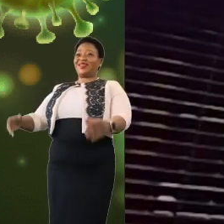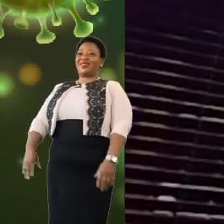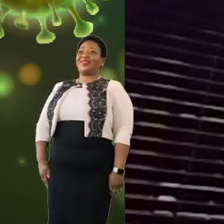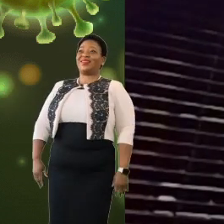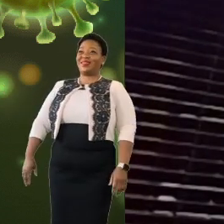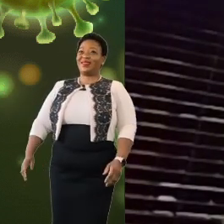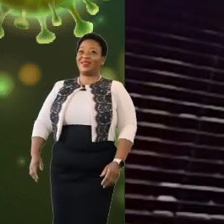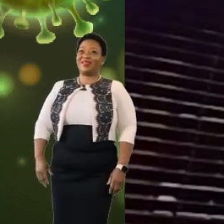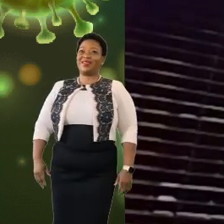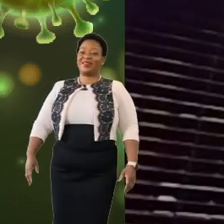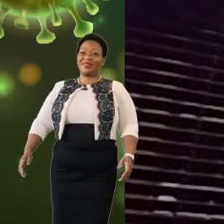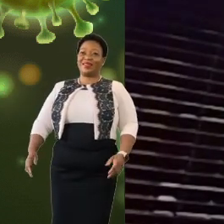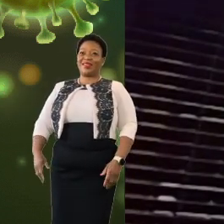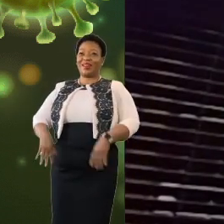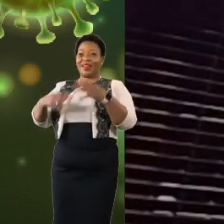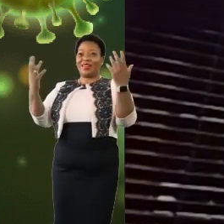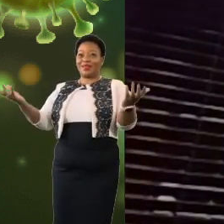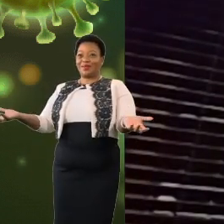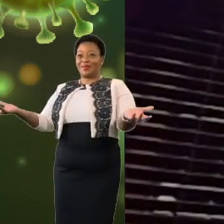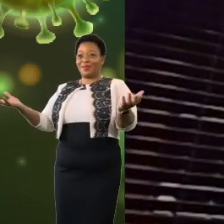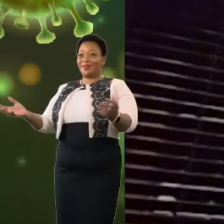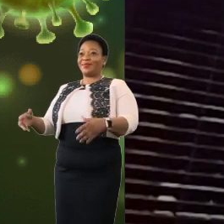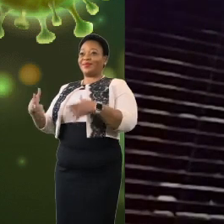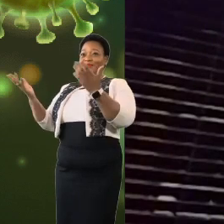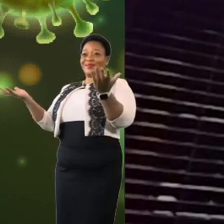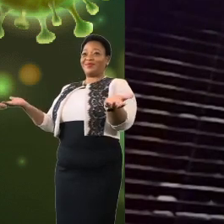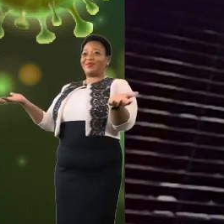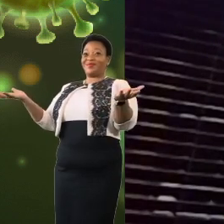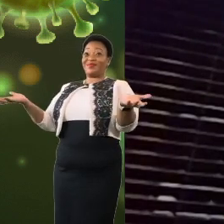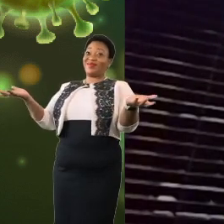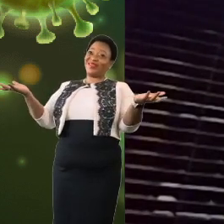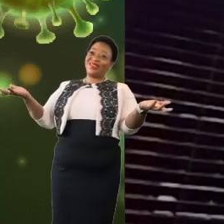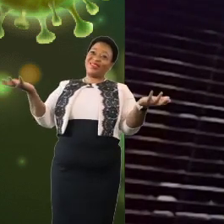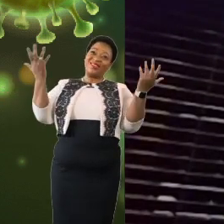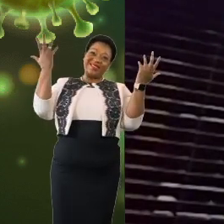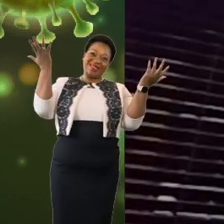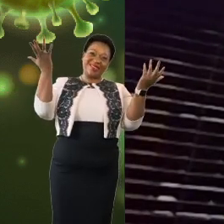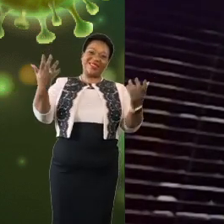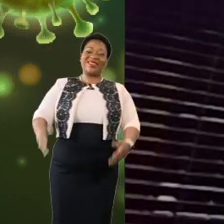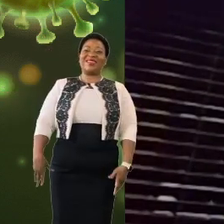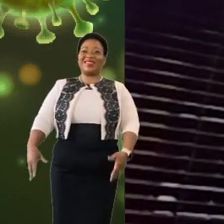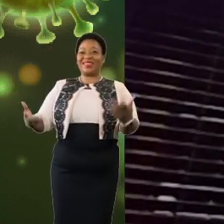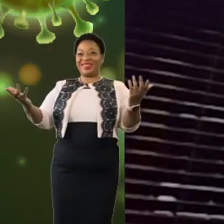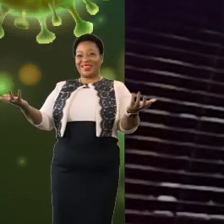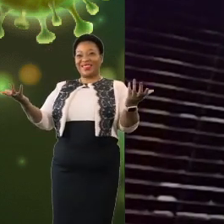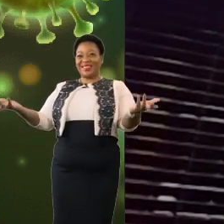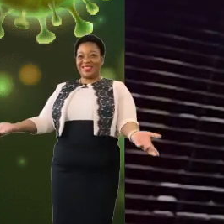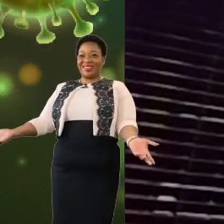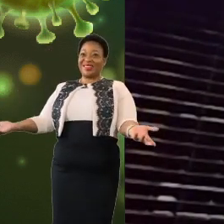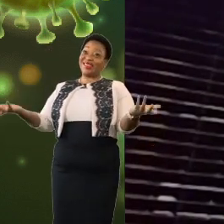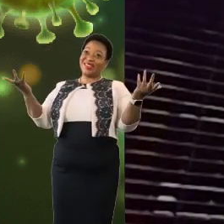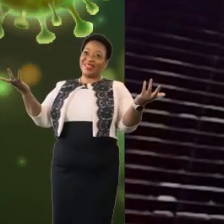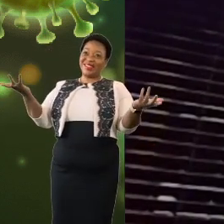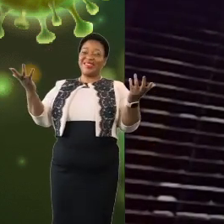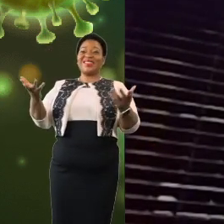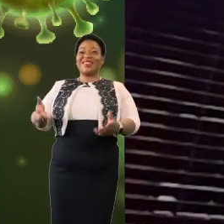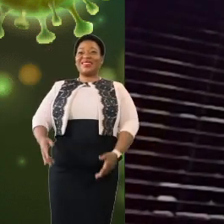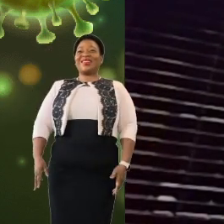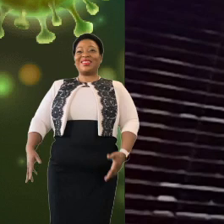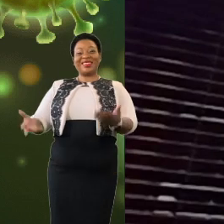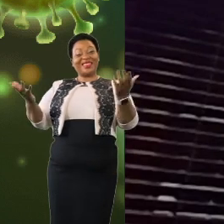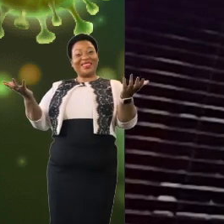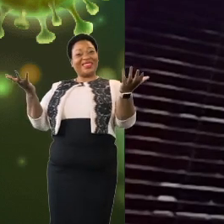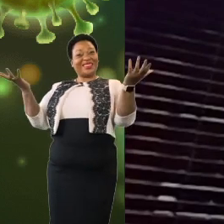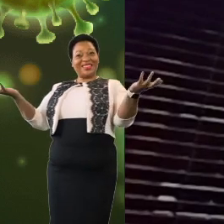talking about people coming to our offices with brilliant ideas, putting those ideas on the